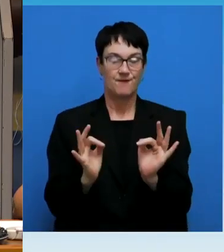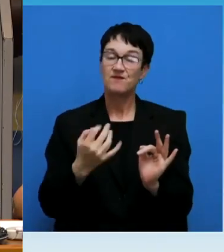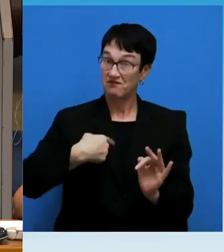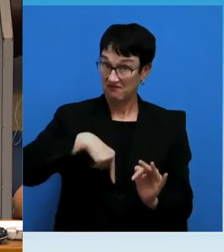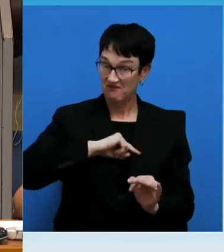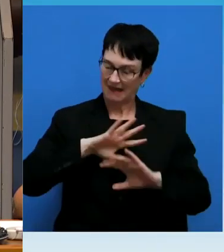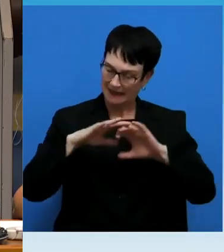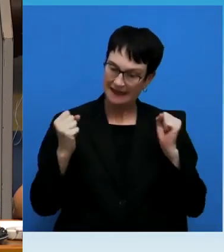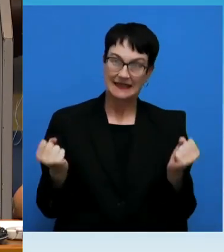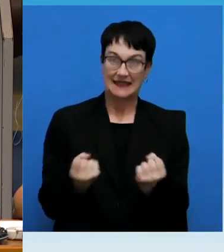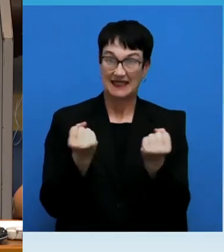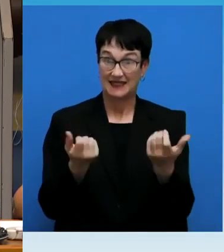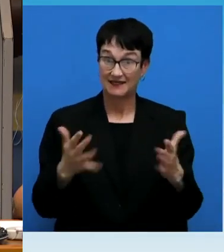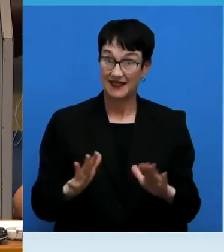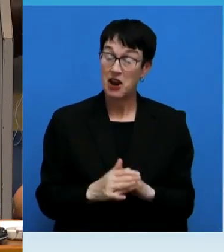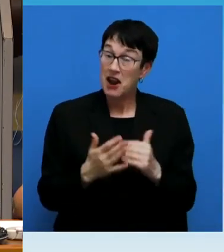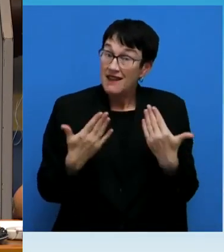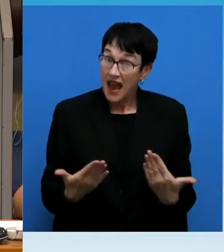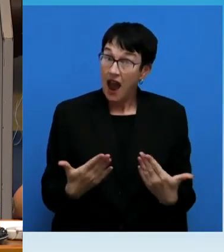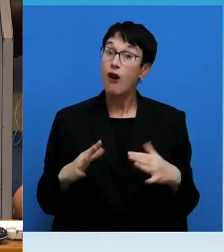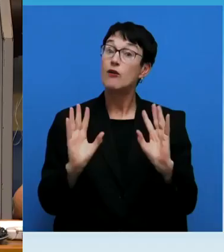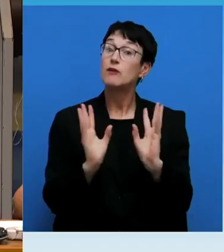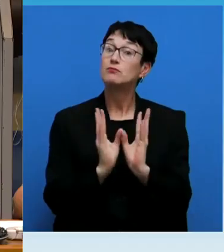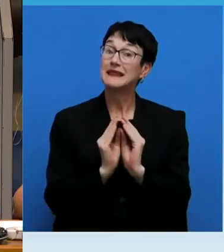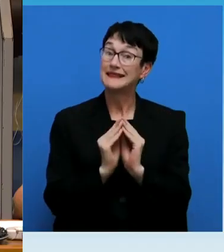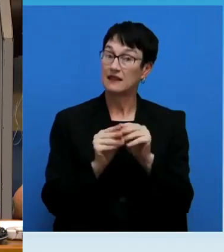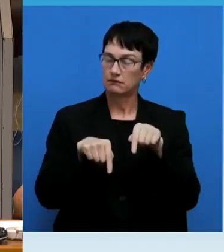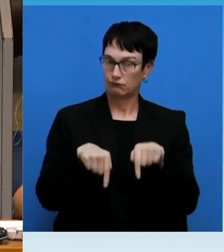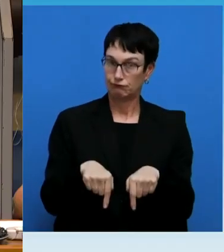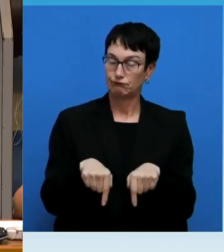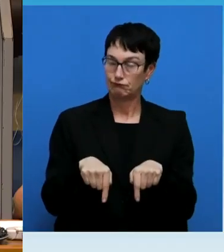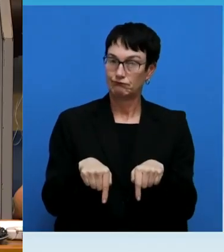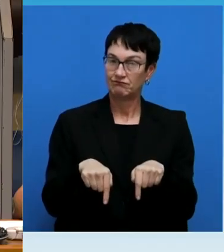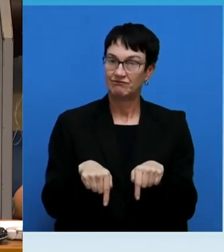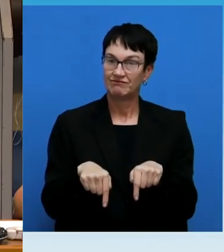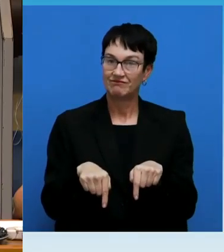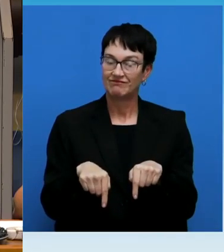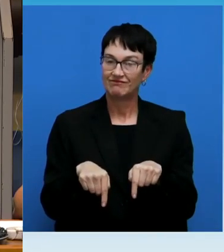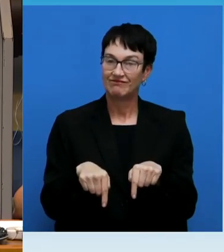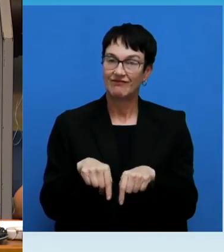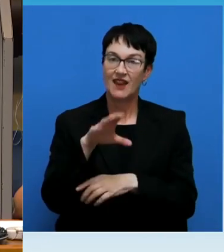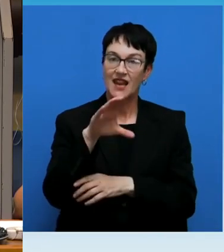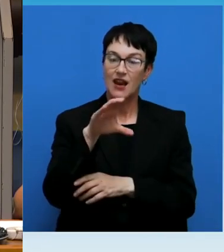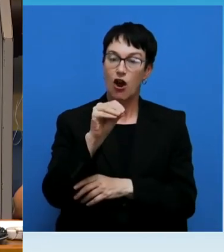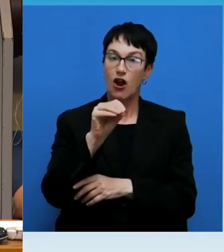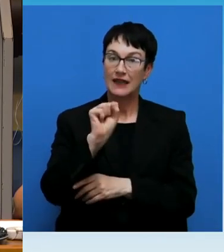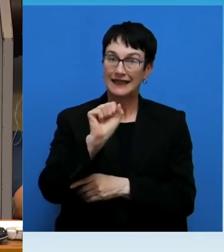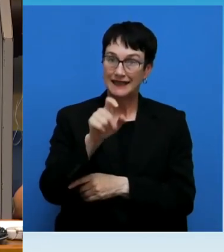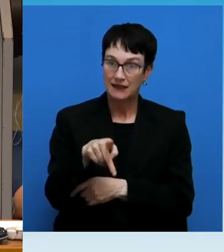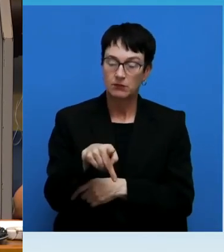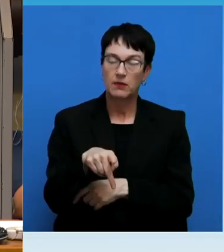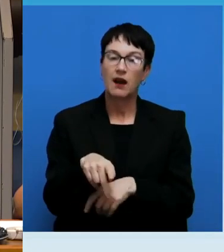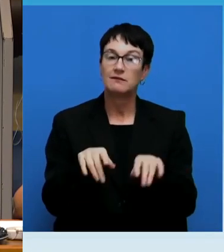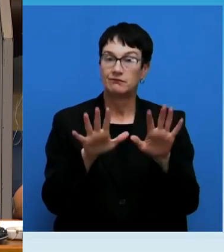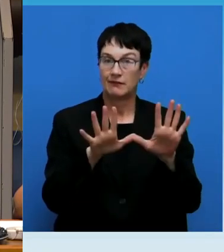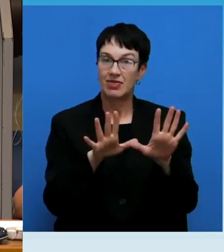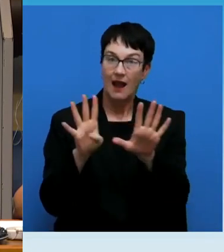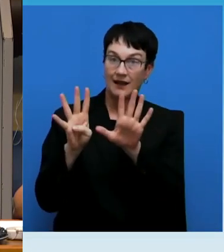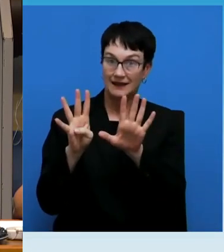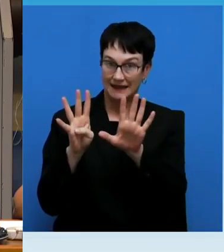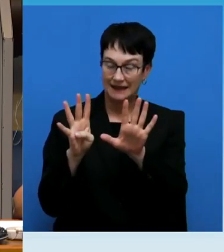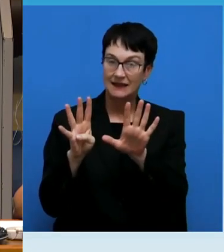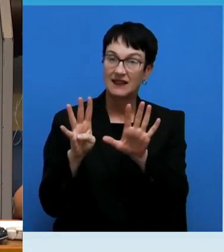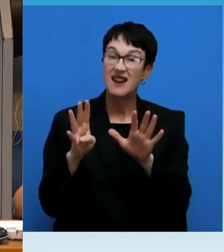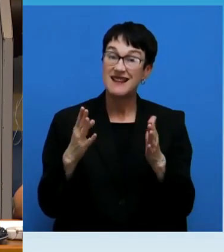Convention of the Rights of Persons with Disabilities is an opportunity to renew our ambition for the next 5 years.